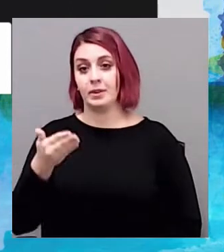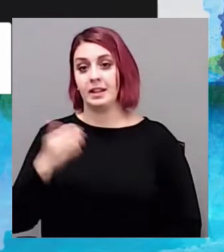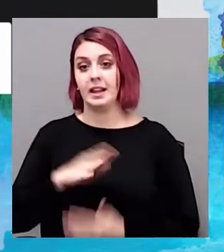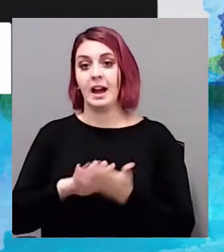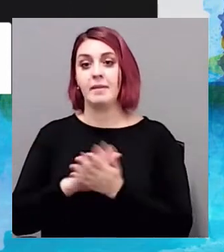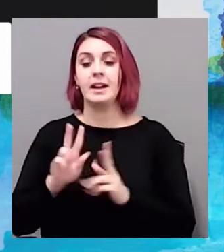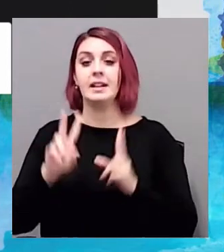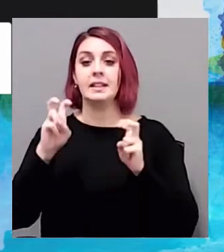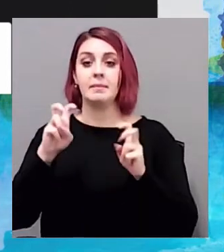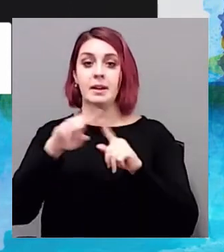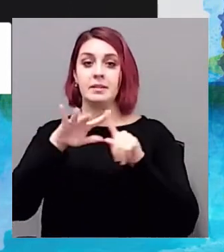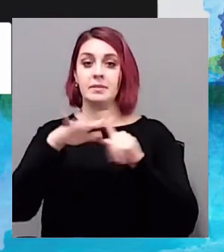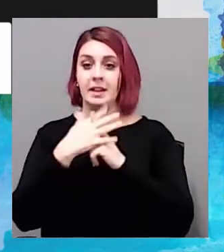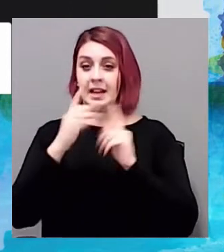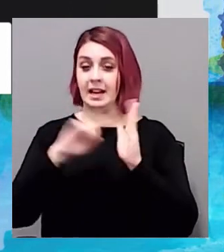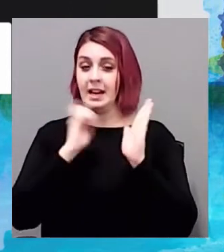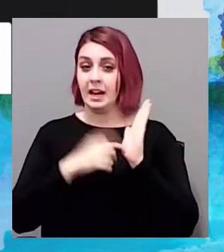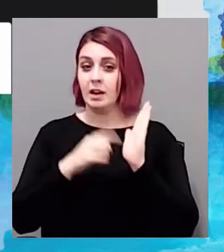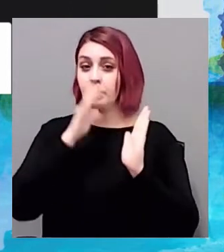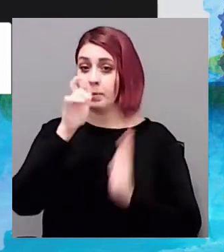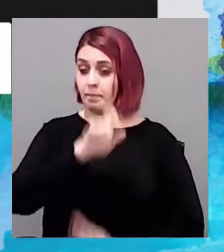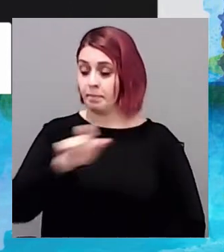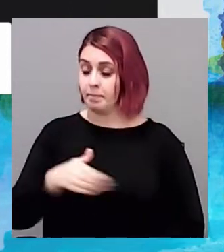to bear this in mind, for